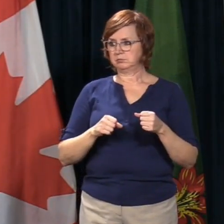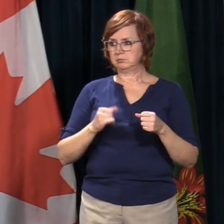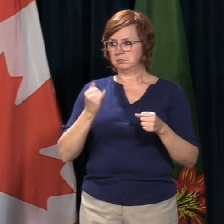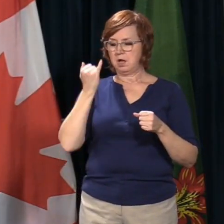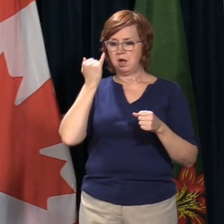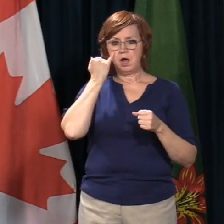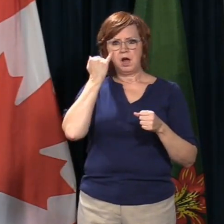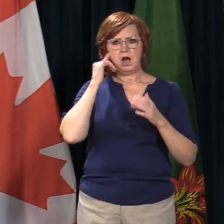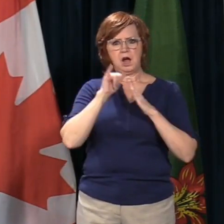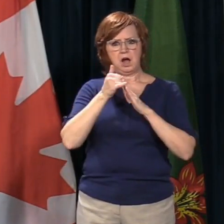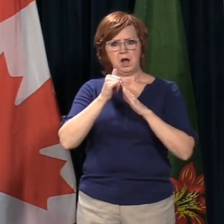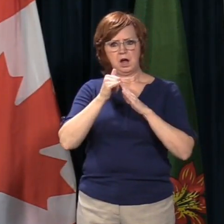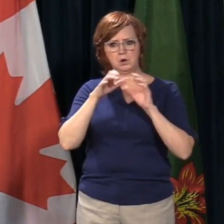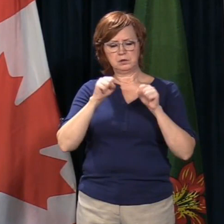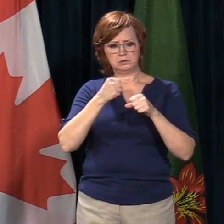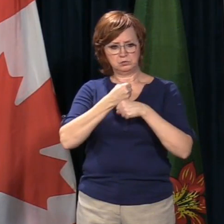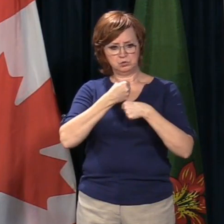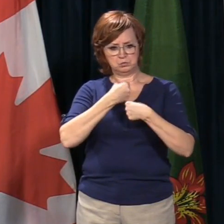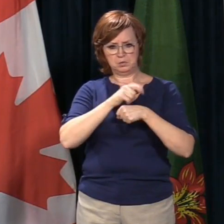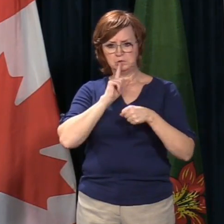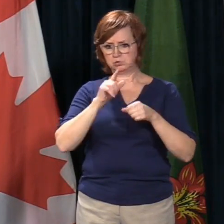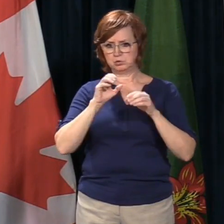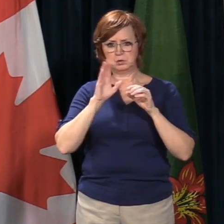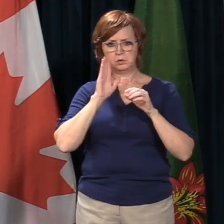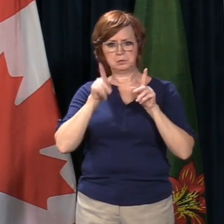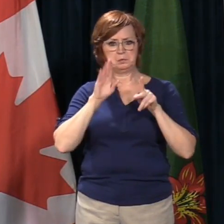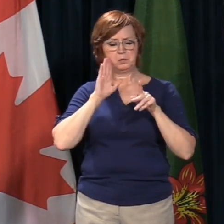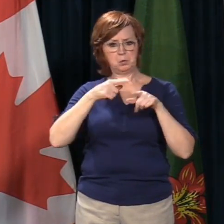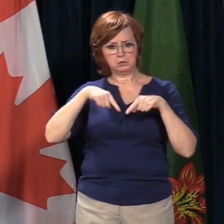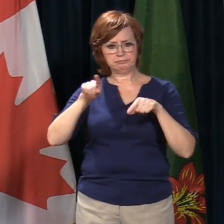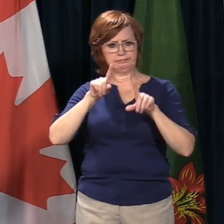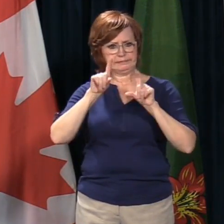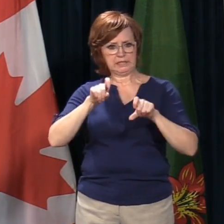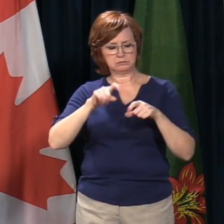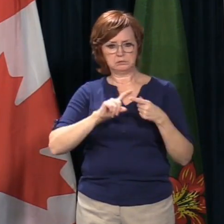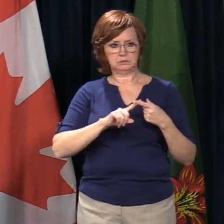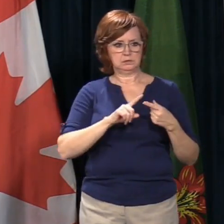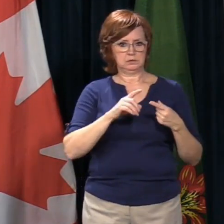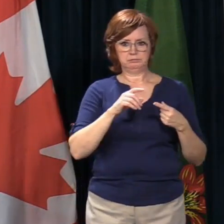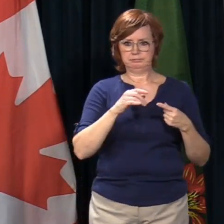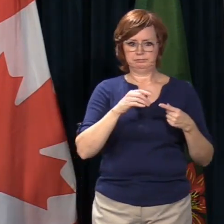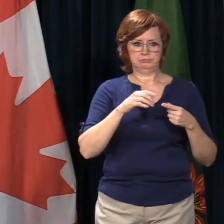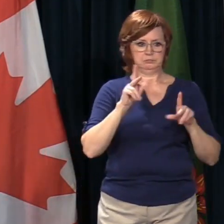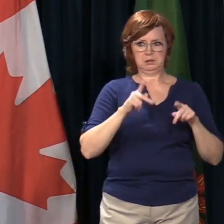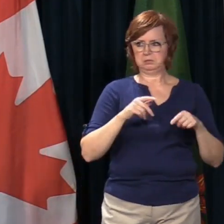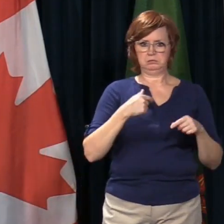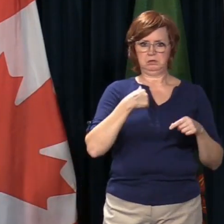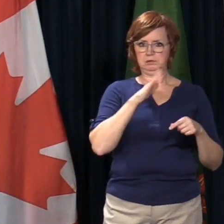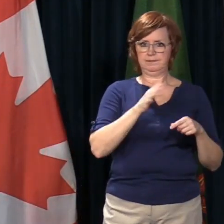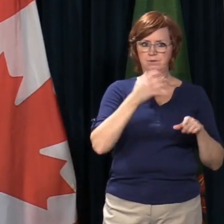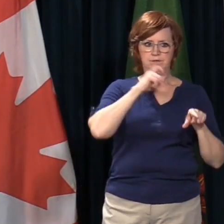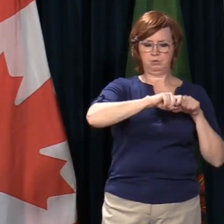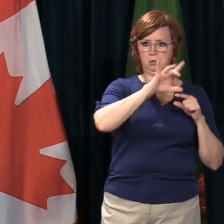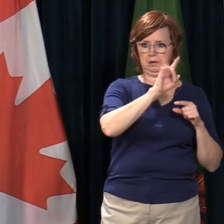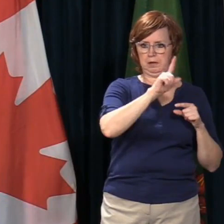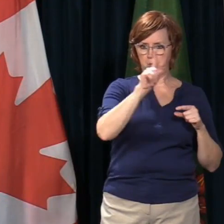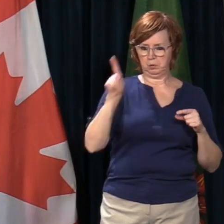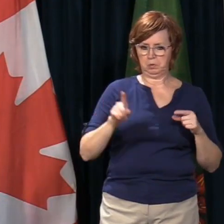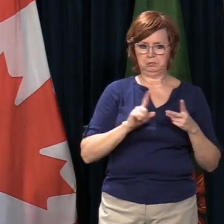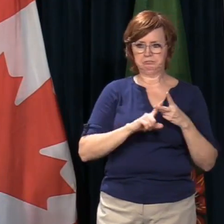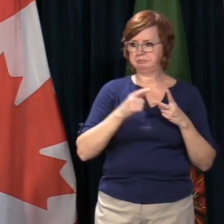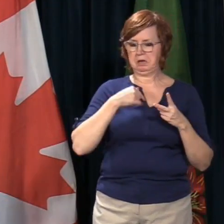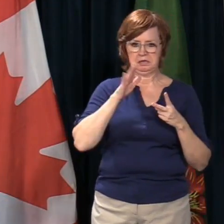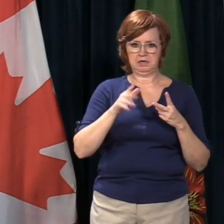voluntarily seeking to do so, by calling 811 or presenting a cough or something to their doctor, because that seems that that's kind of been the criteria now.